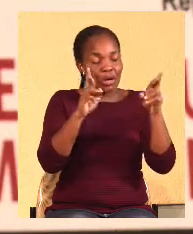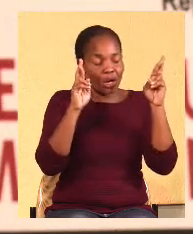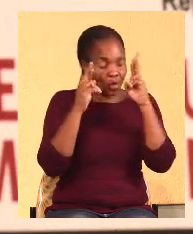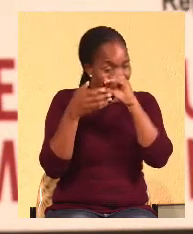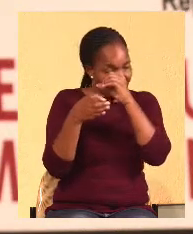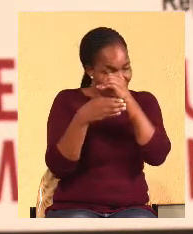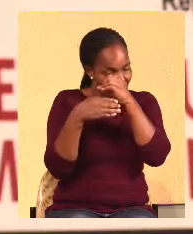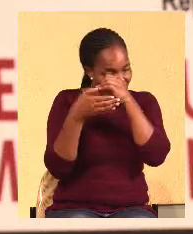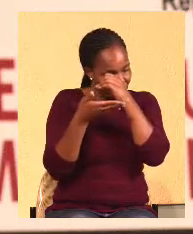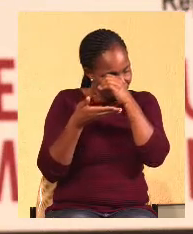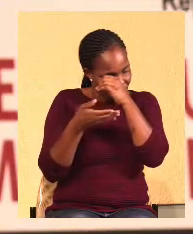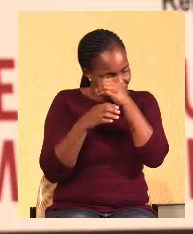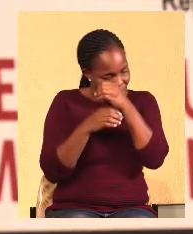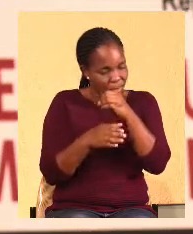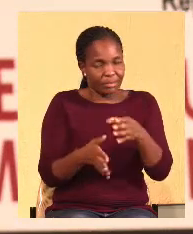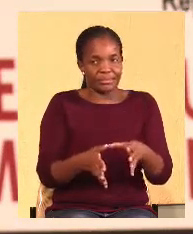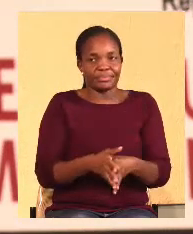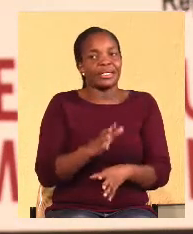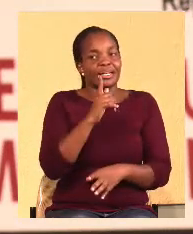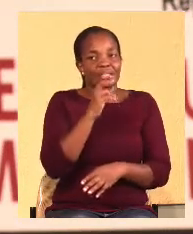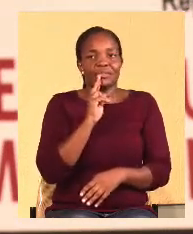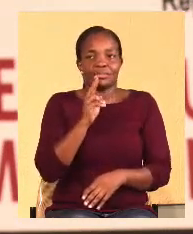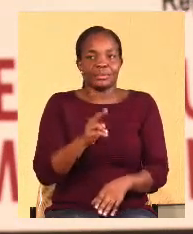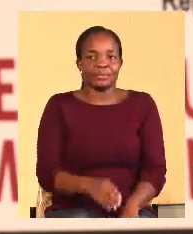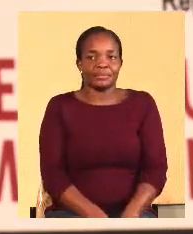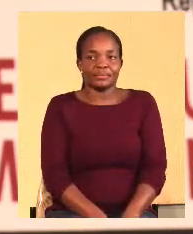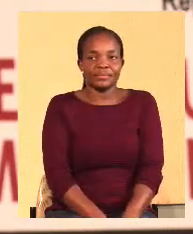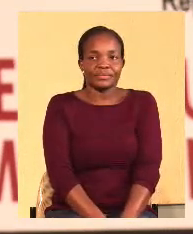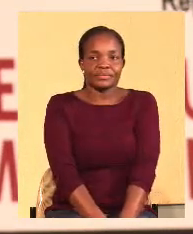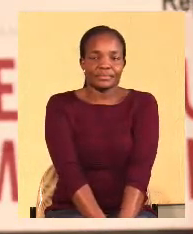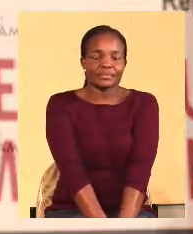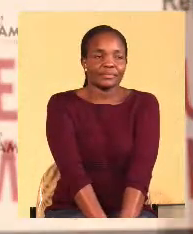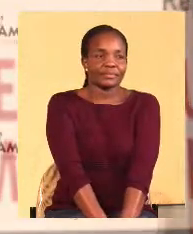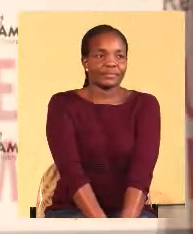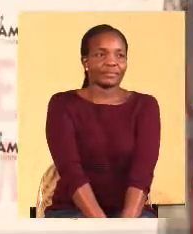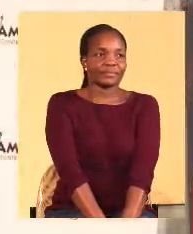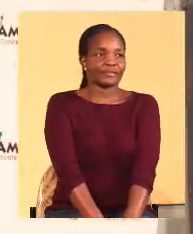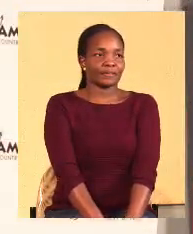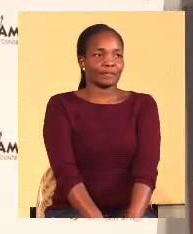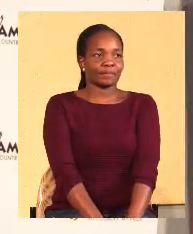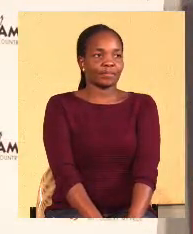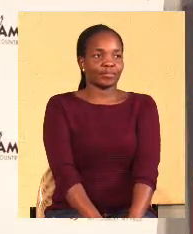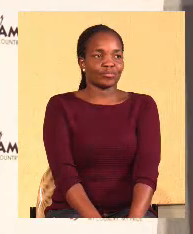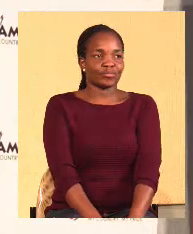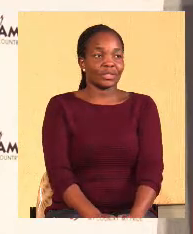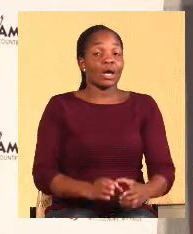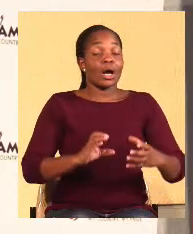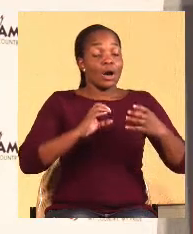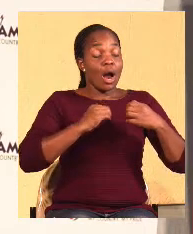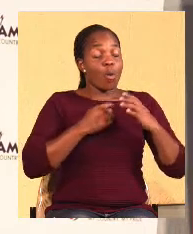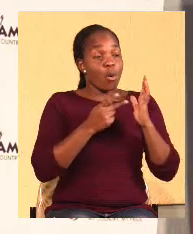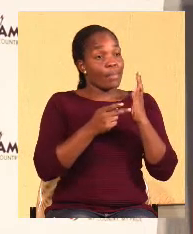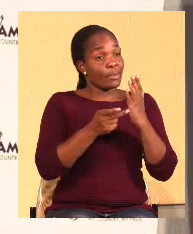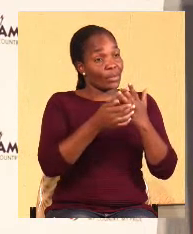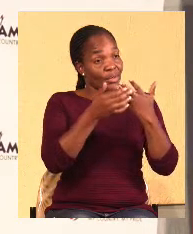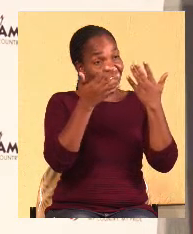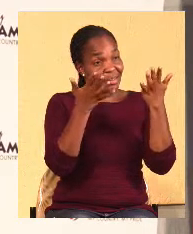answer probably in due course. Thank you. Yeah. Right. What we will do now, we've come to the end of